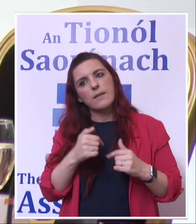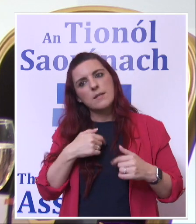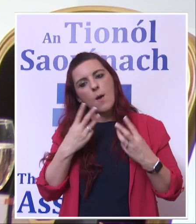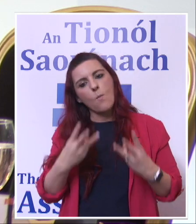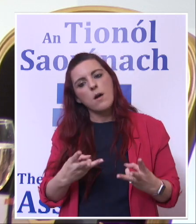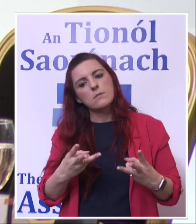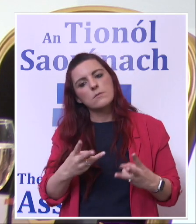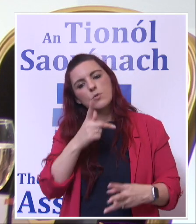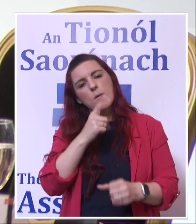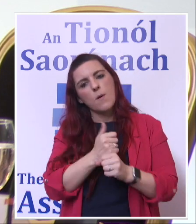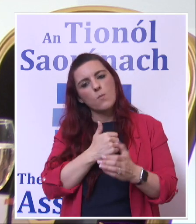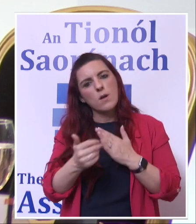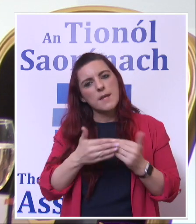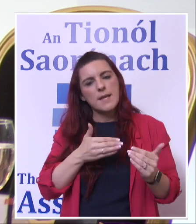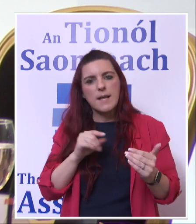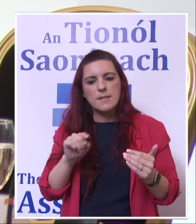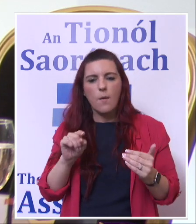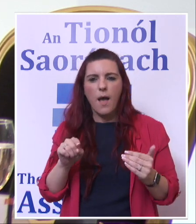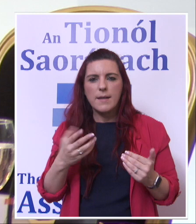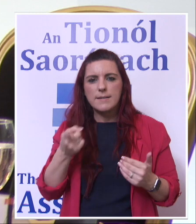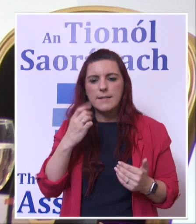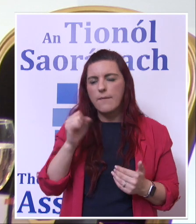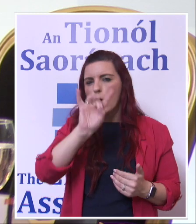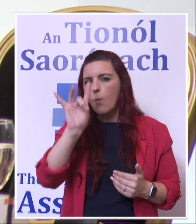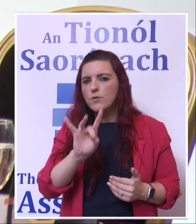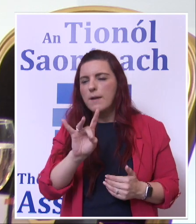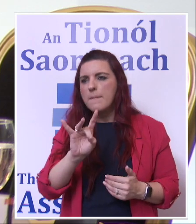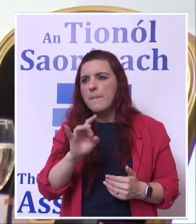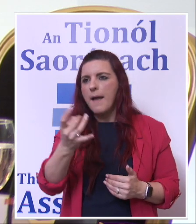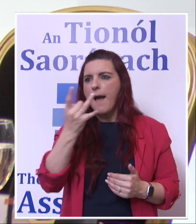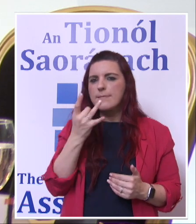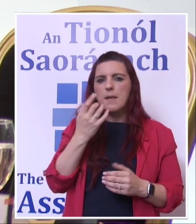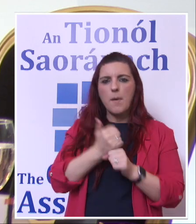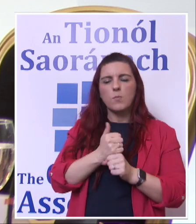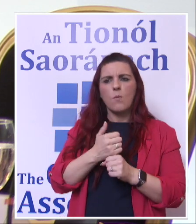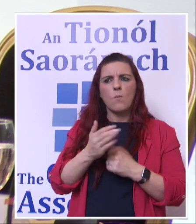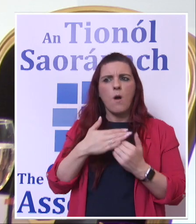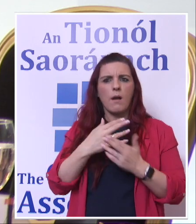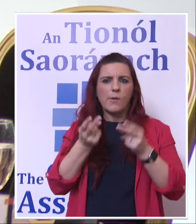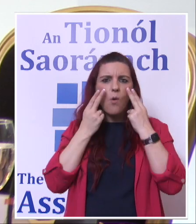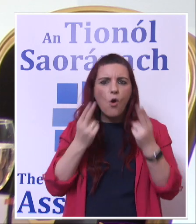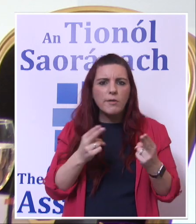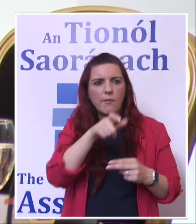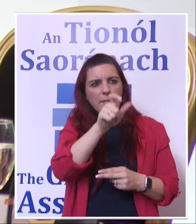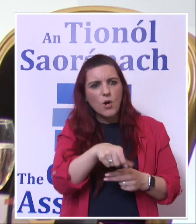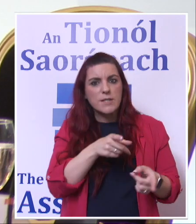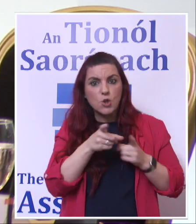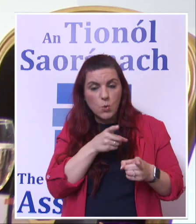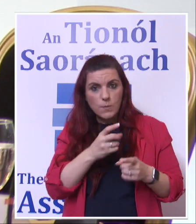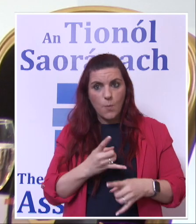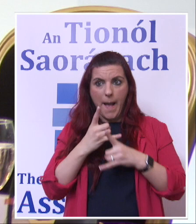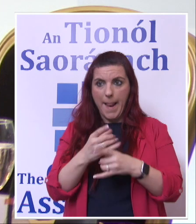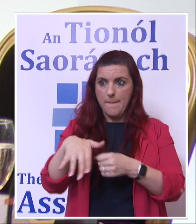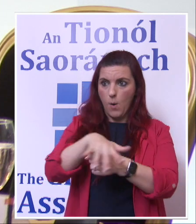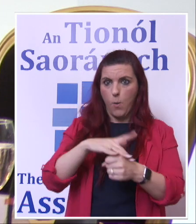want to talk about, there was questions about what can an ordinary citizen do to help the local council deliver